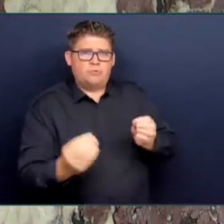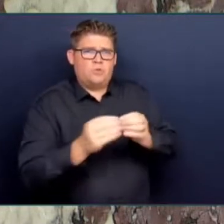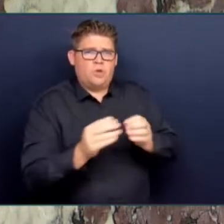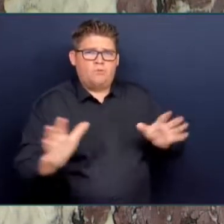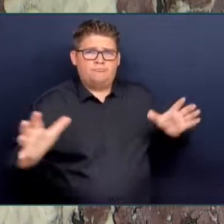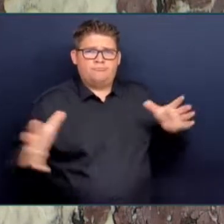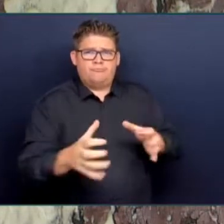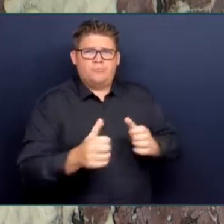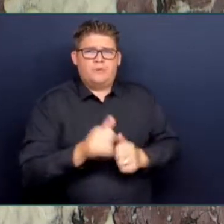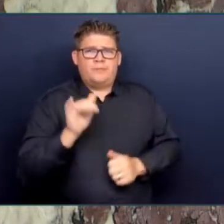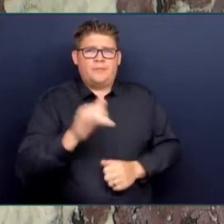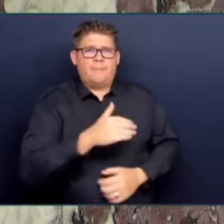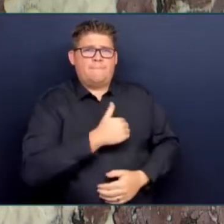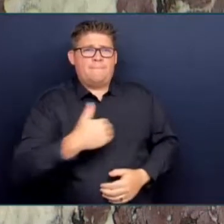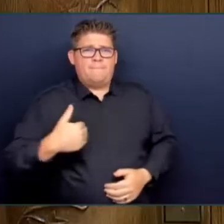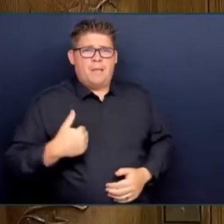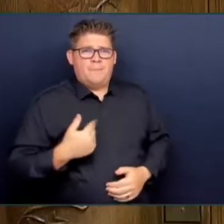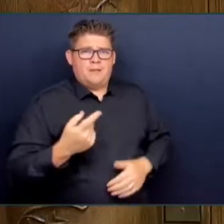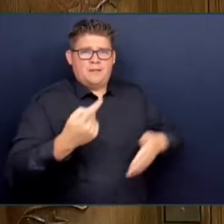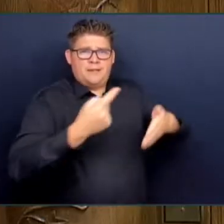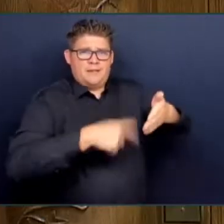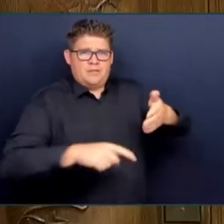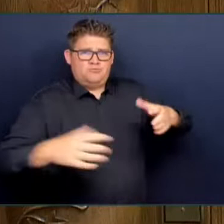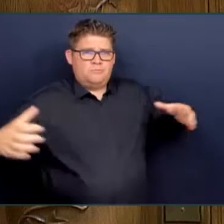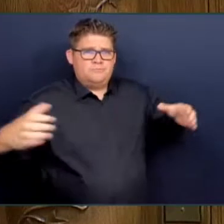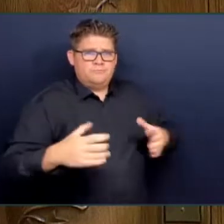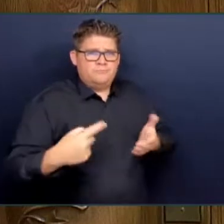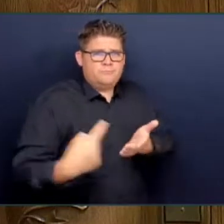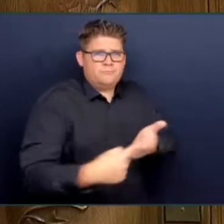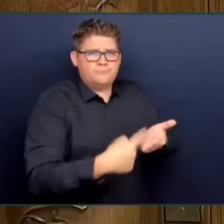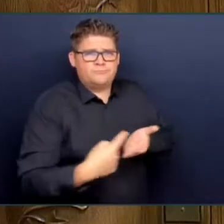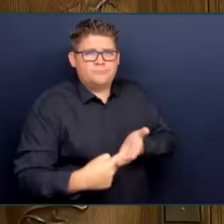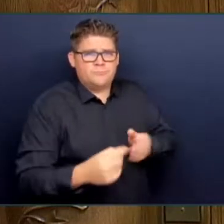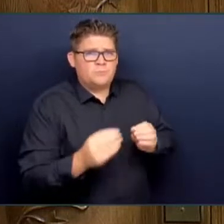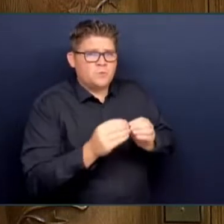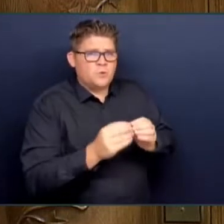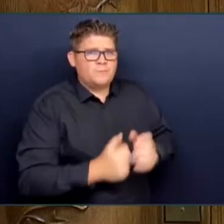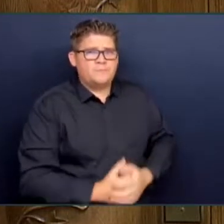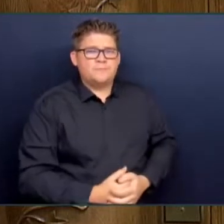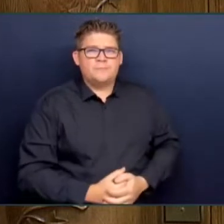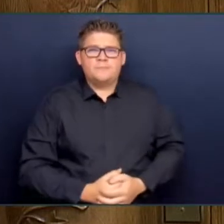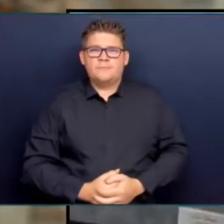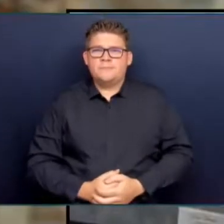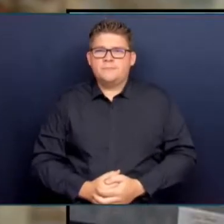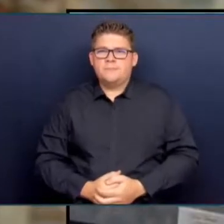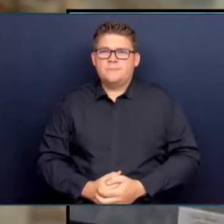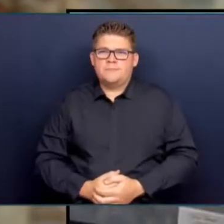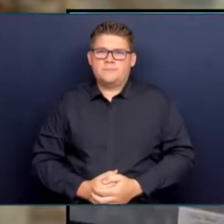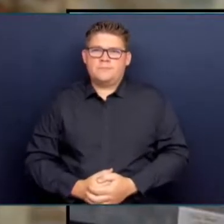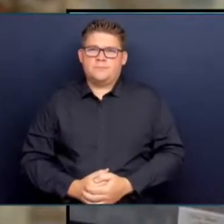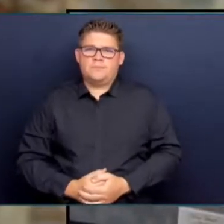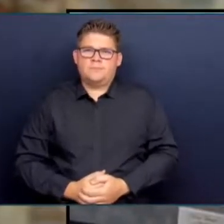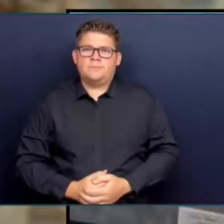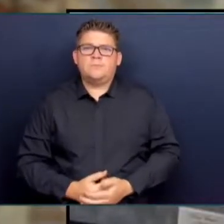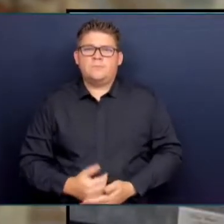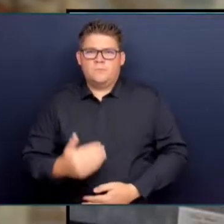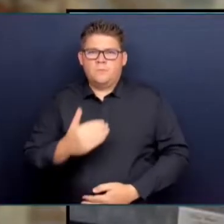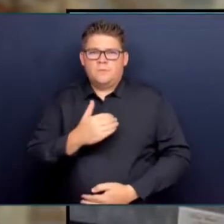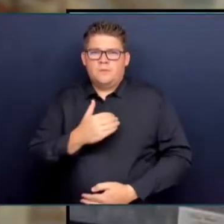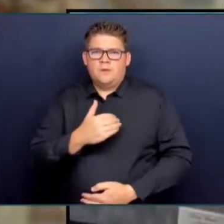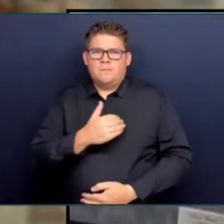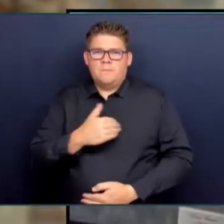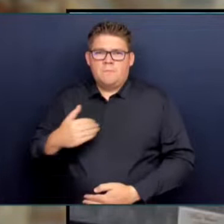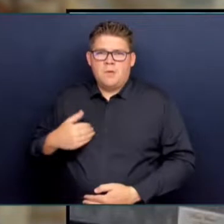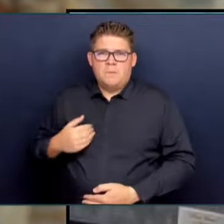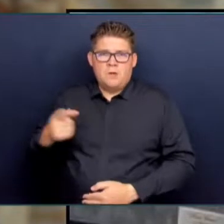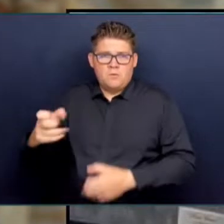week. Member for Nechako Lakes supplemental. Thank you, Mr. Speaker, and I want to thank the Minister for a